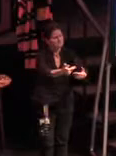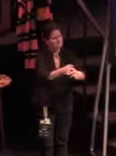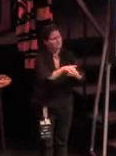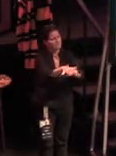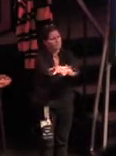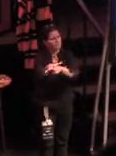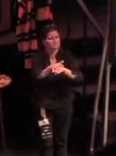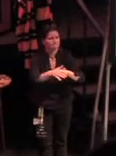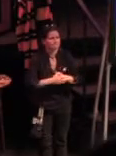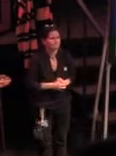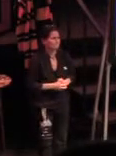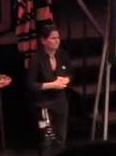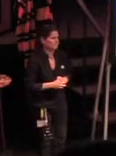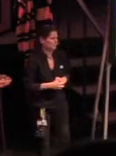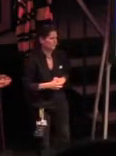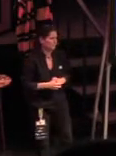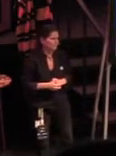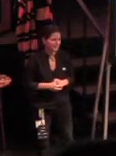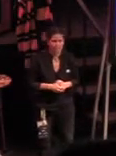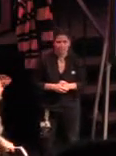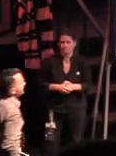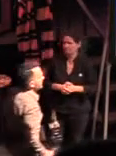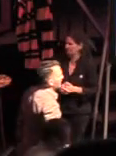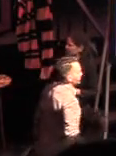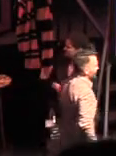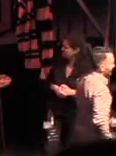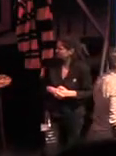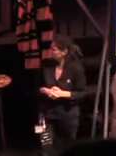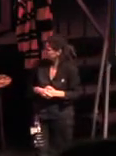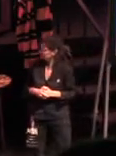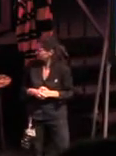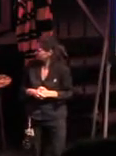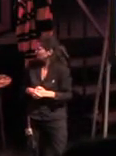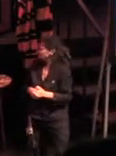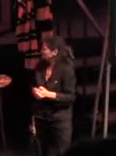Now that he makes a lot of money.